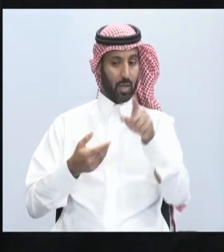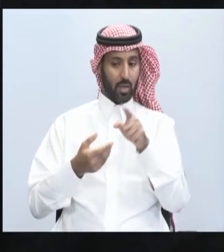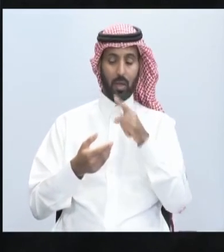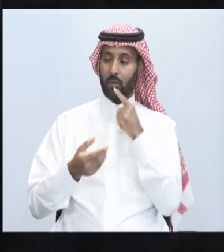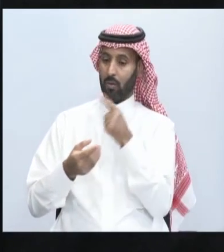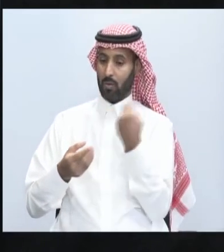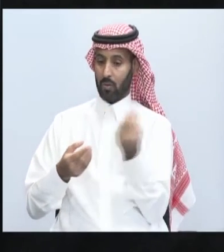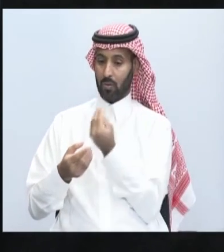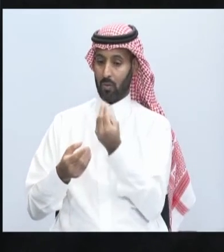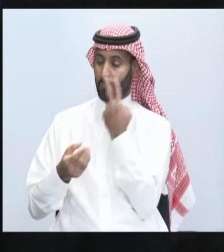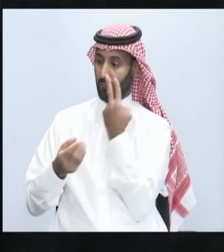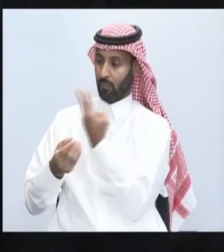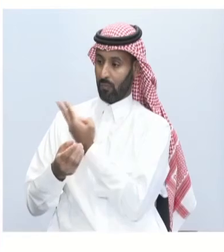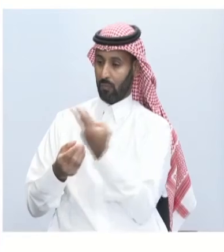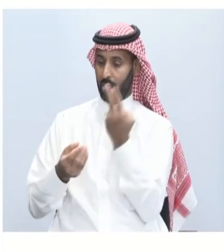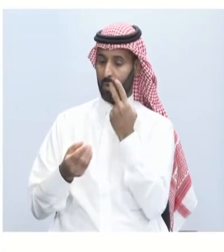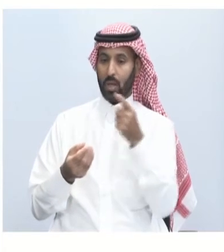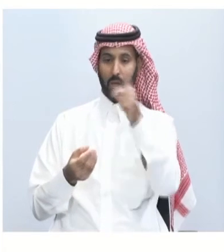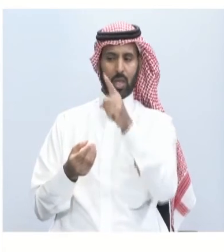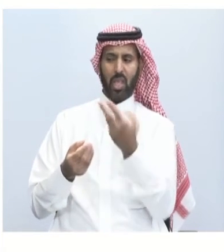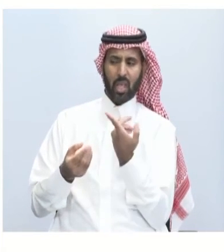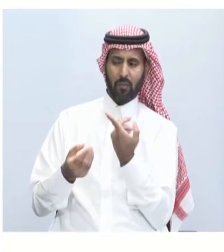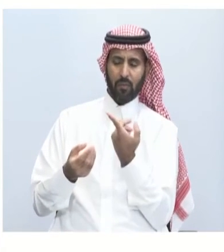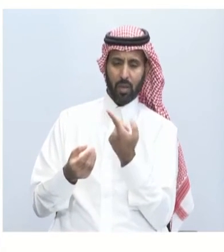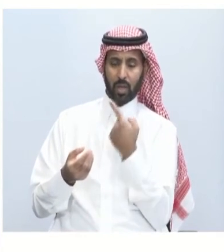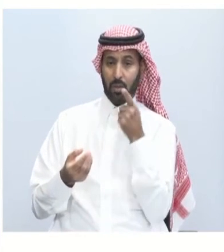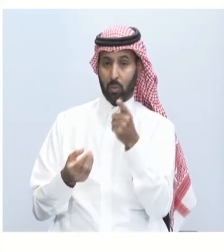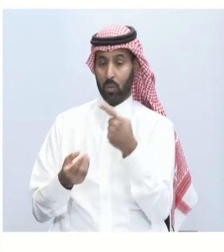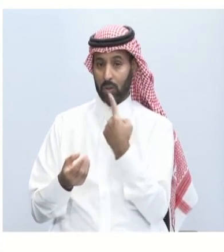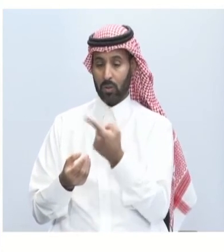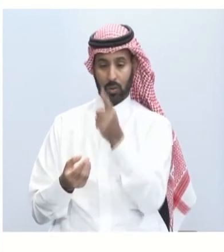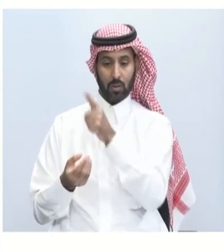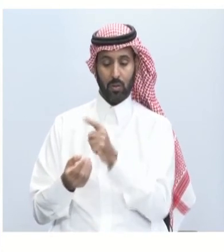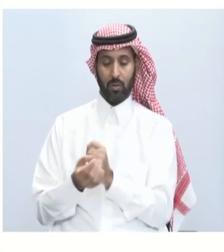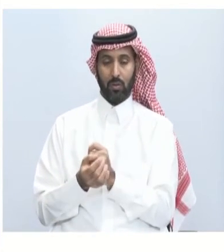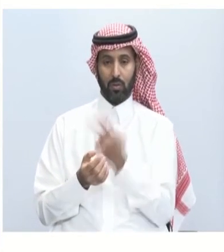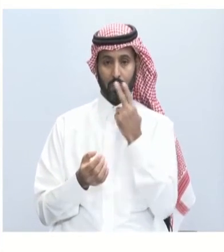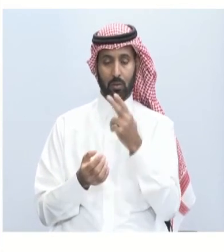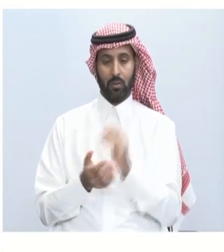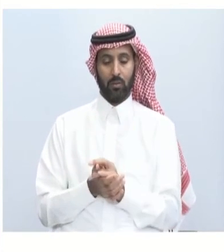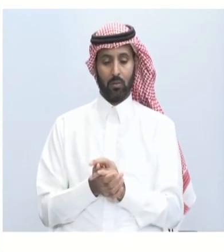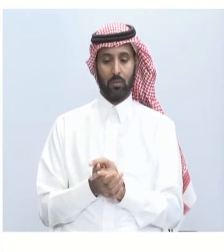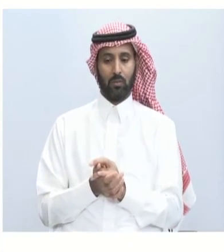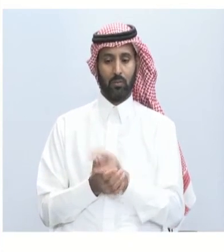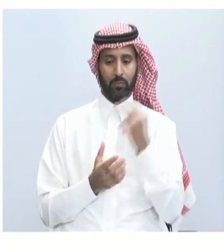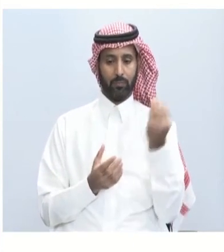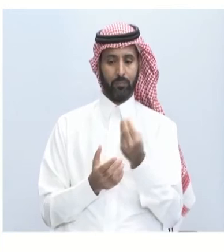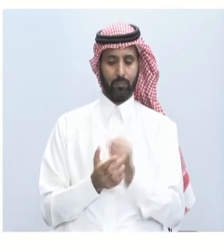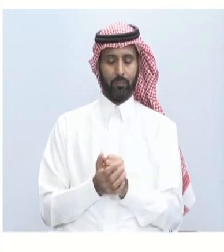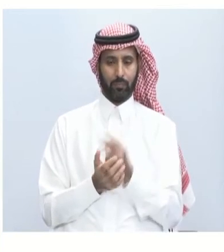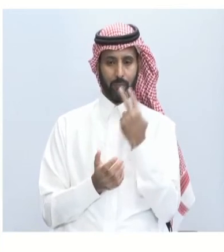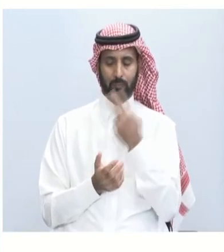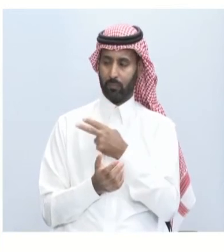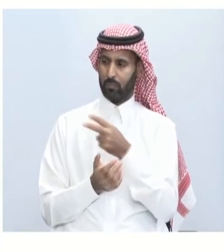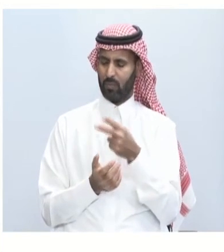visit any museum next time. So here, as you can see, when you have or when you